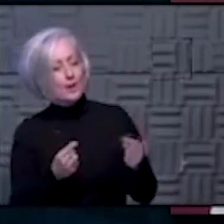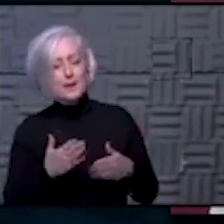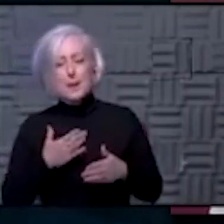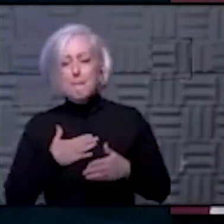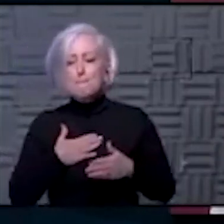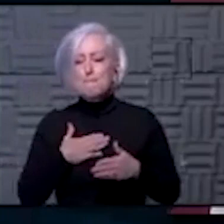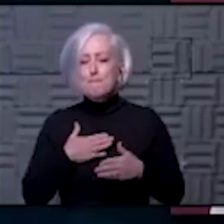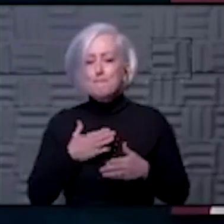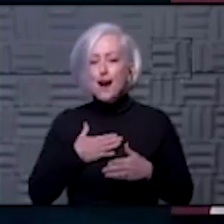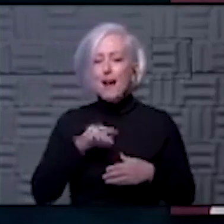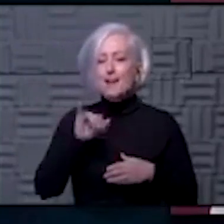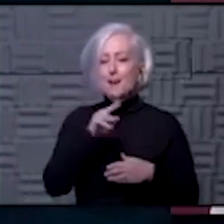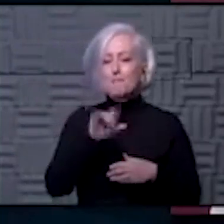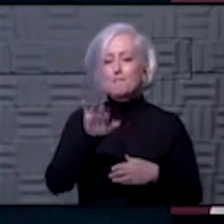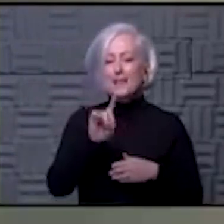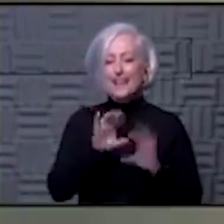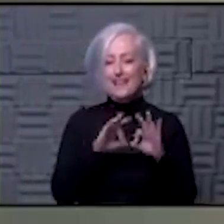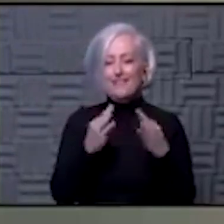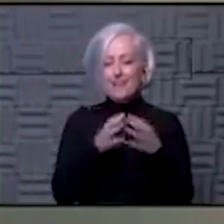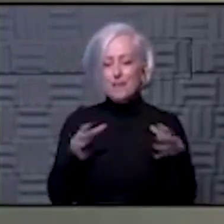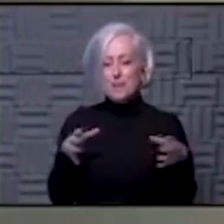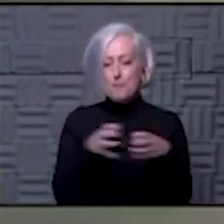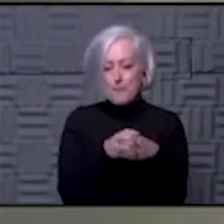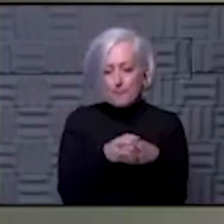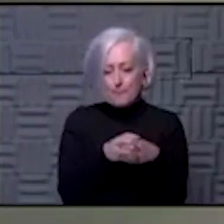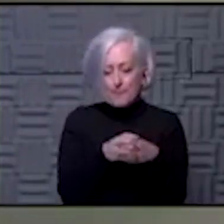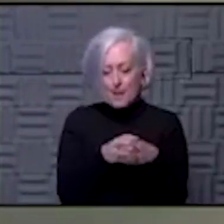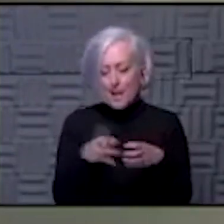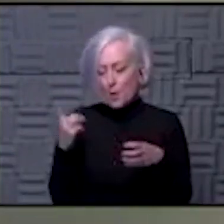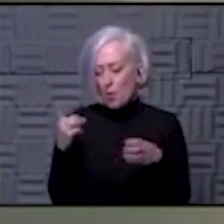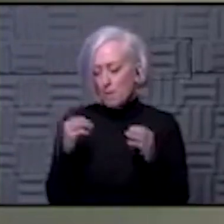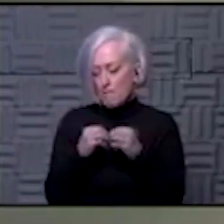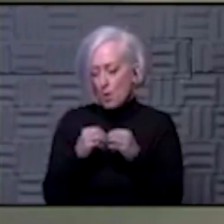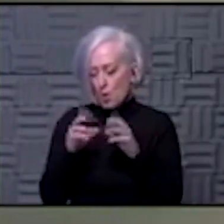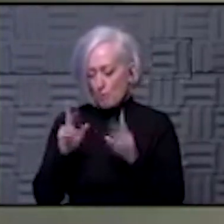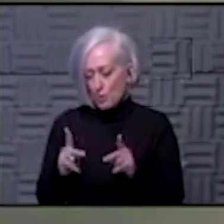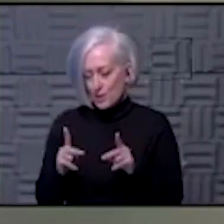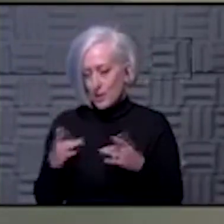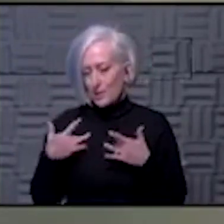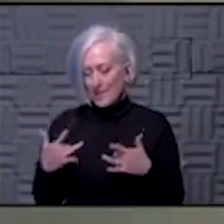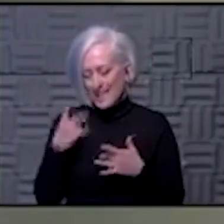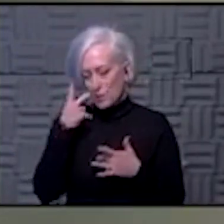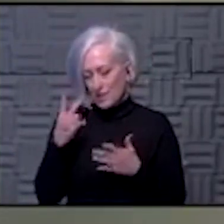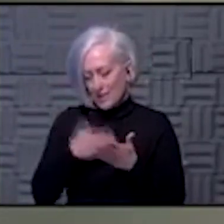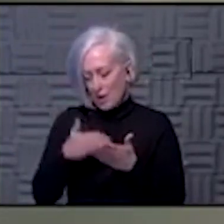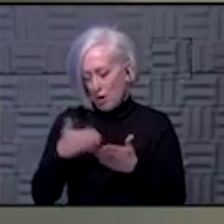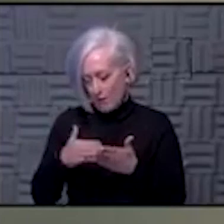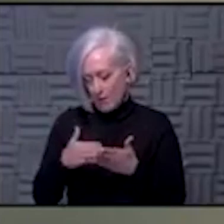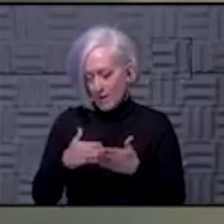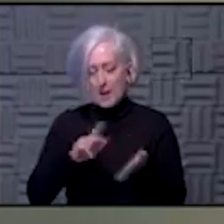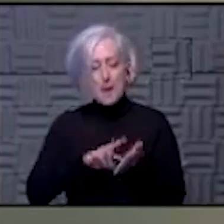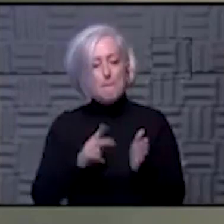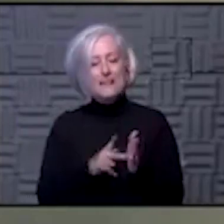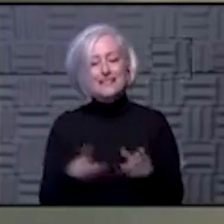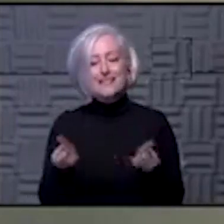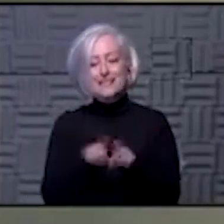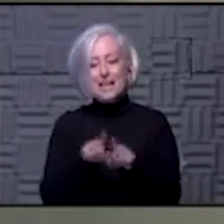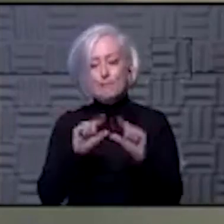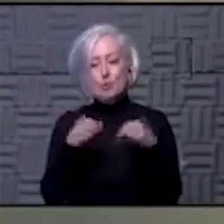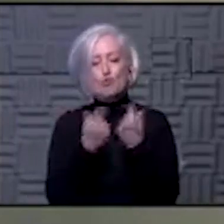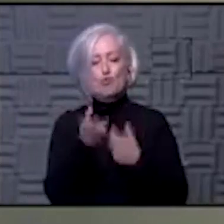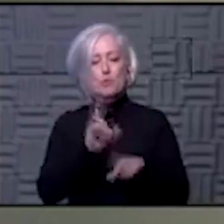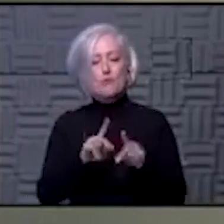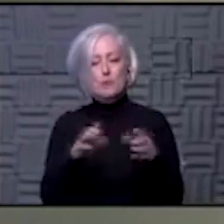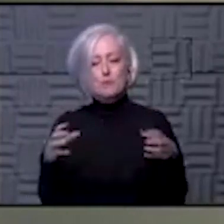and to one other person that we've been in regular contact with, so we're all in the same bubble, and we've had